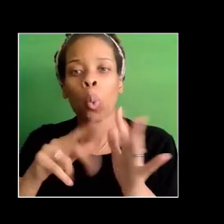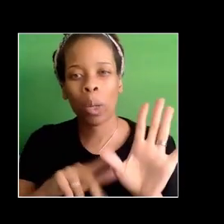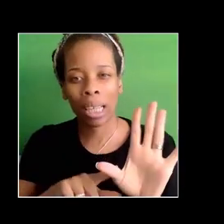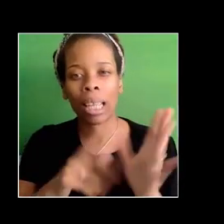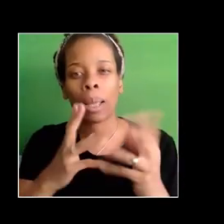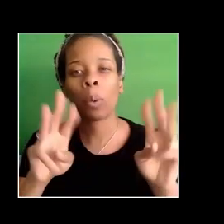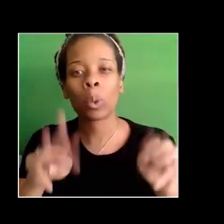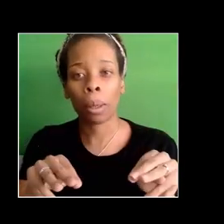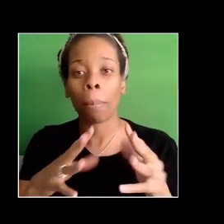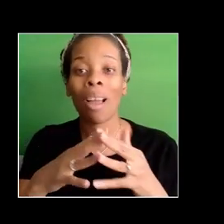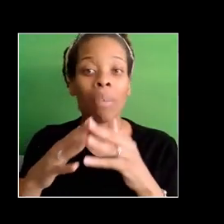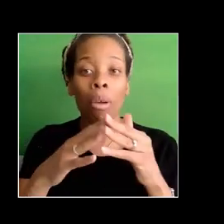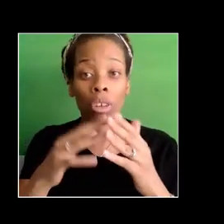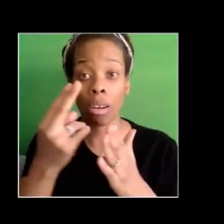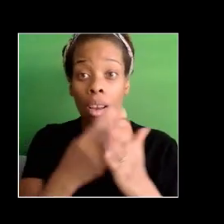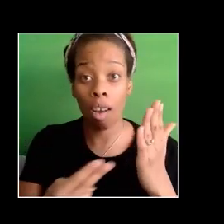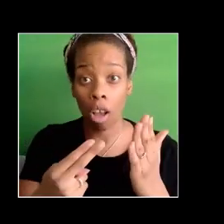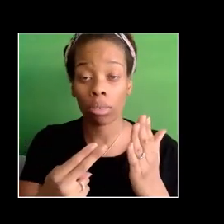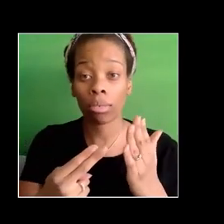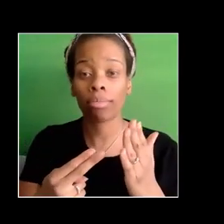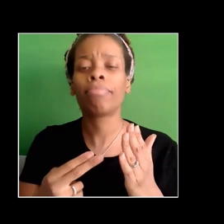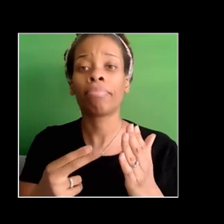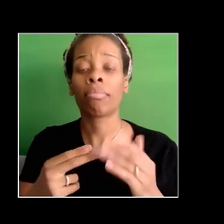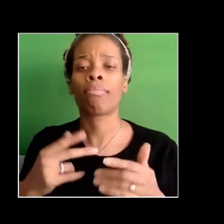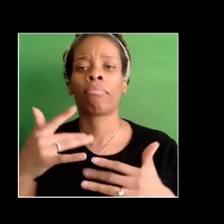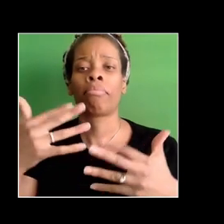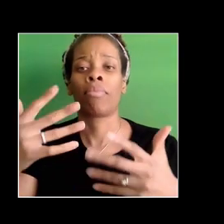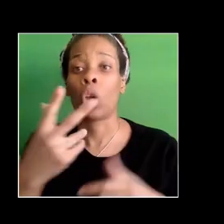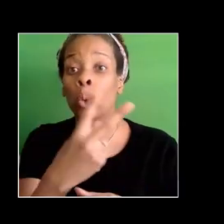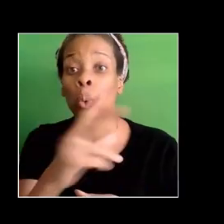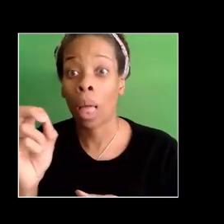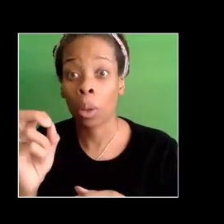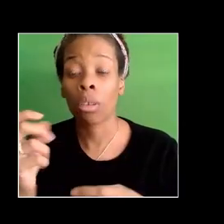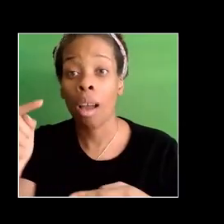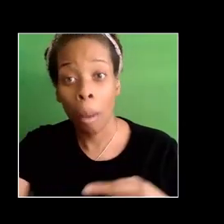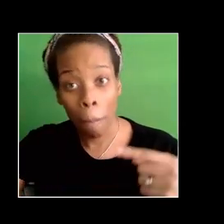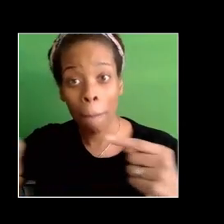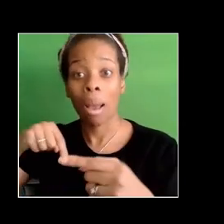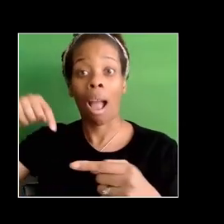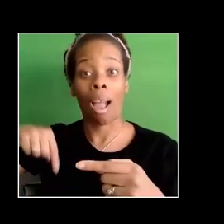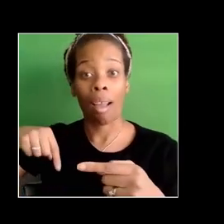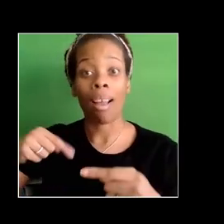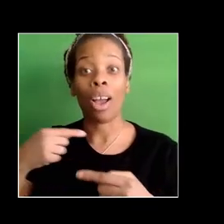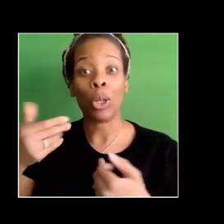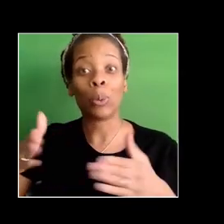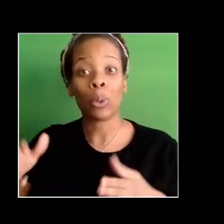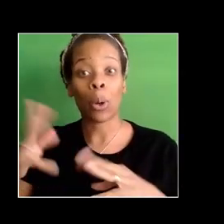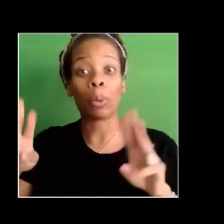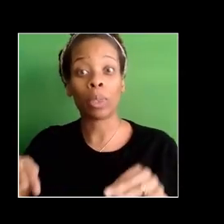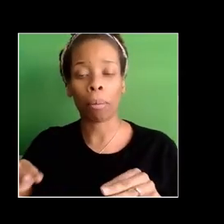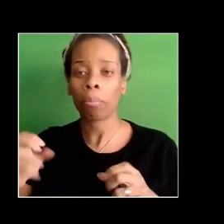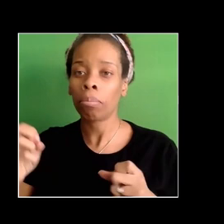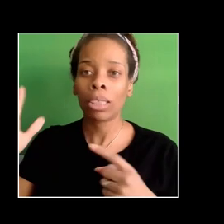She returned to the Studio Museum in 2000, becoming its director and chief curator in